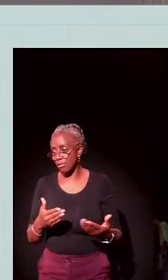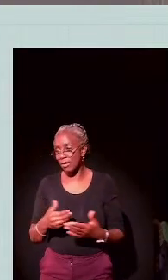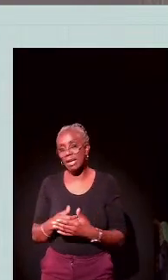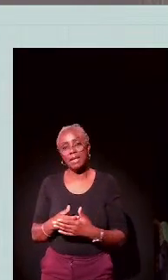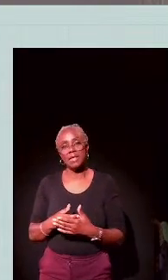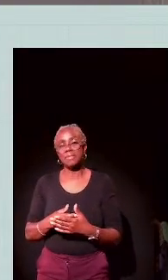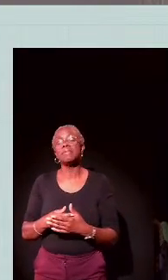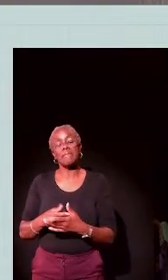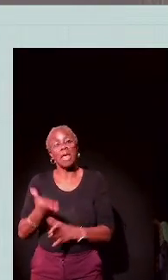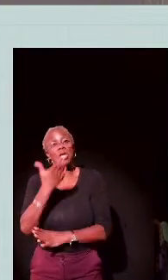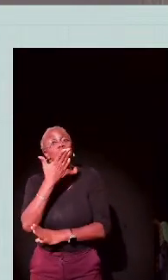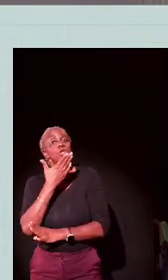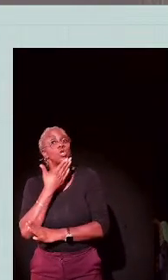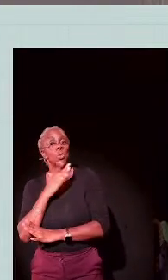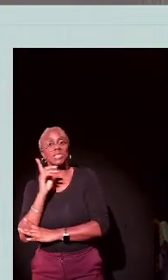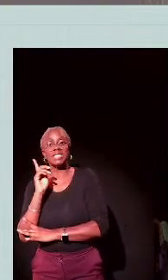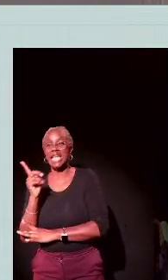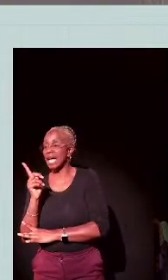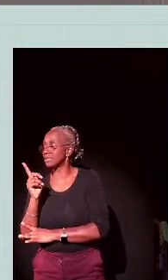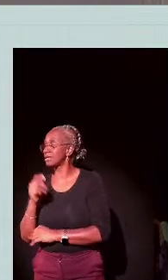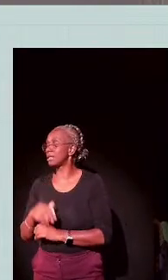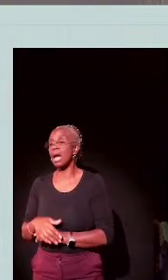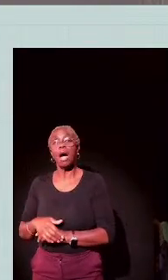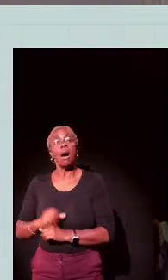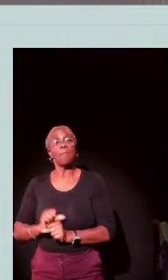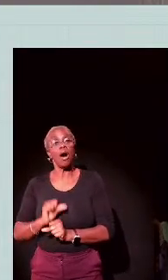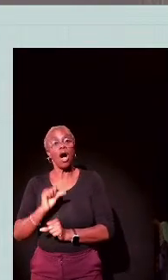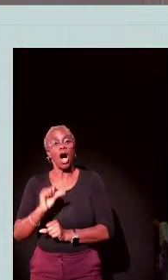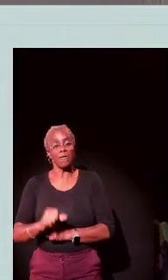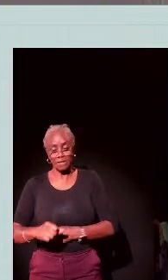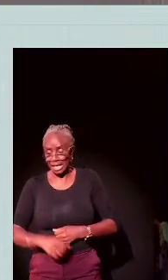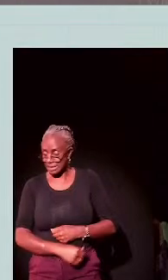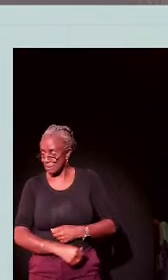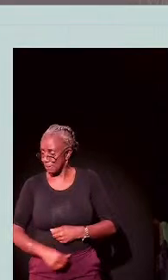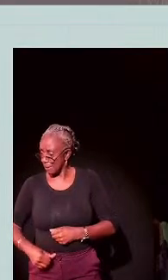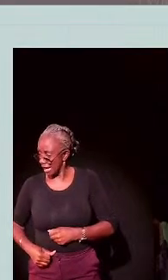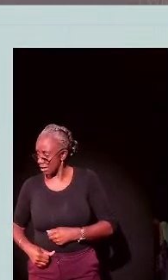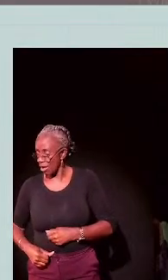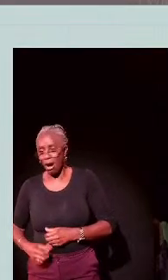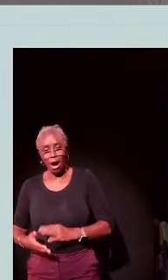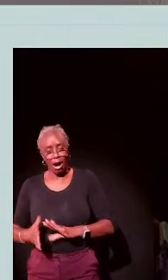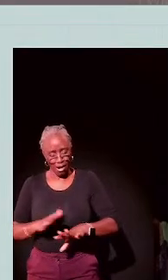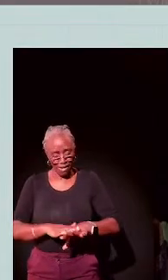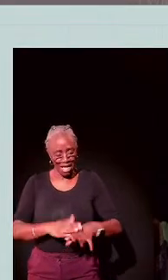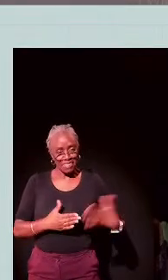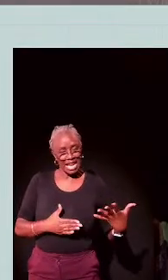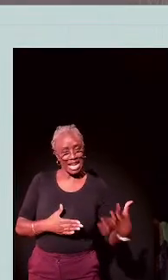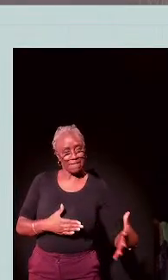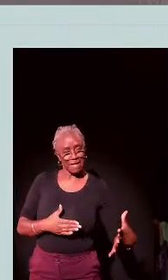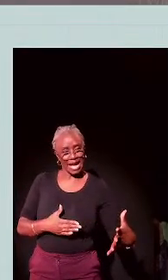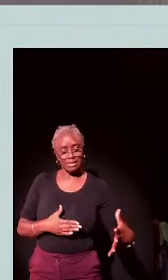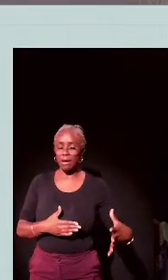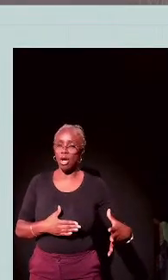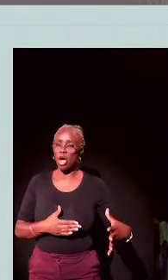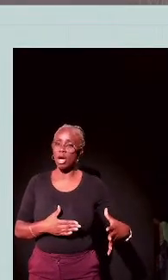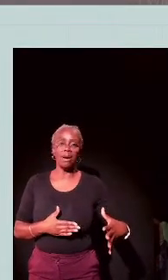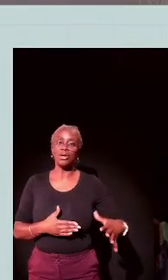point. But a repercussion from their surgery was that they experienced tremors in their left hand. So they didn't have stability in their hand